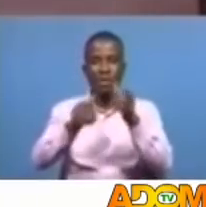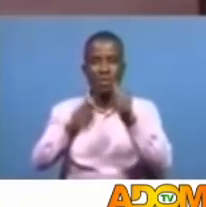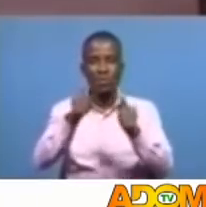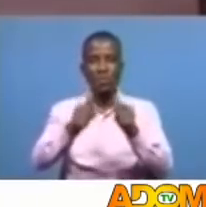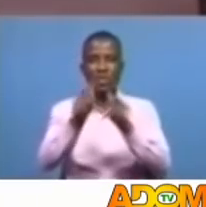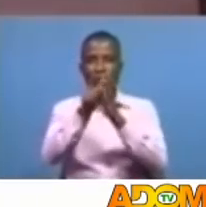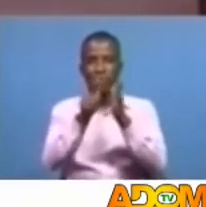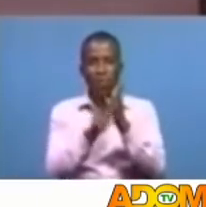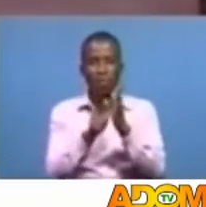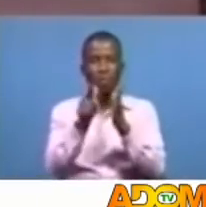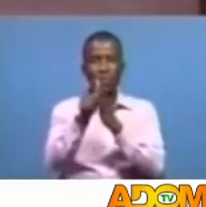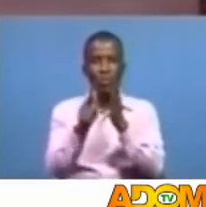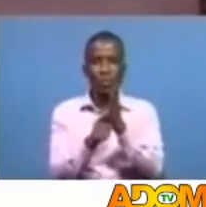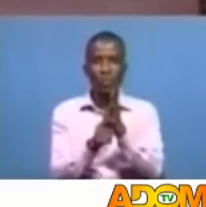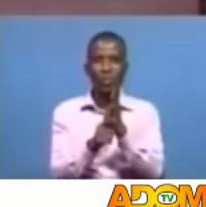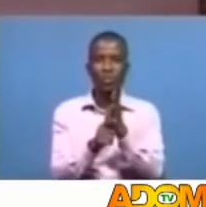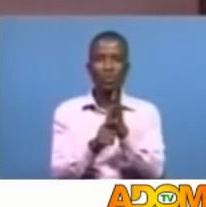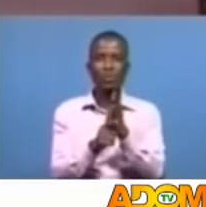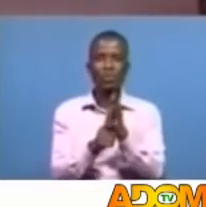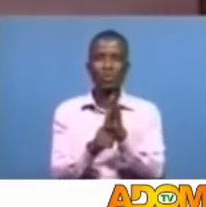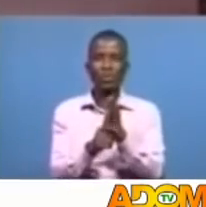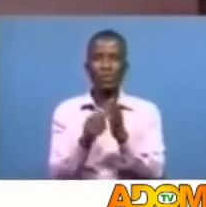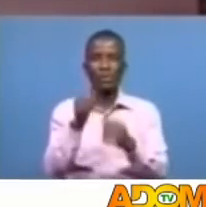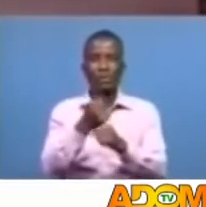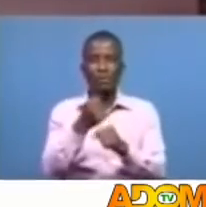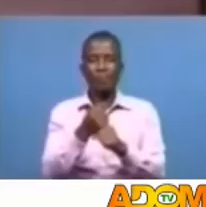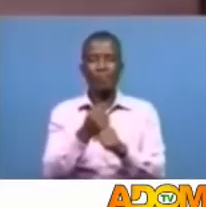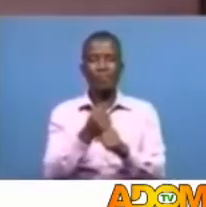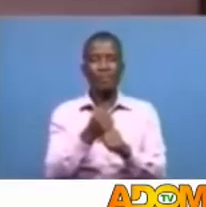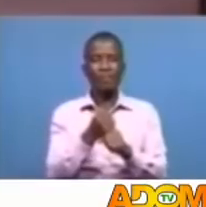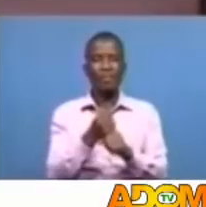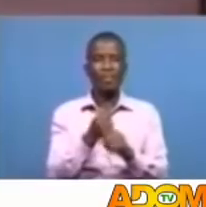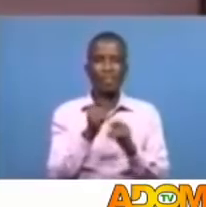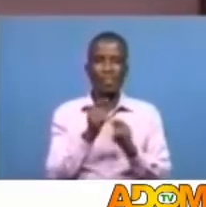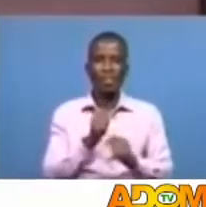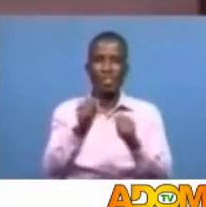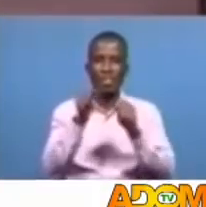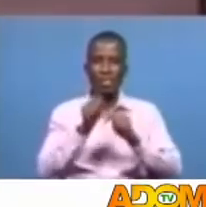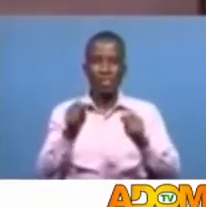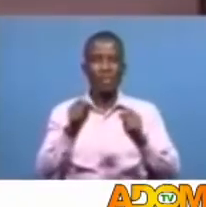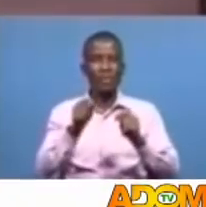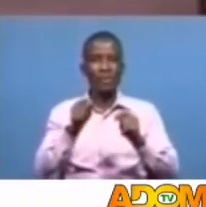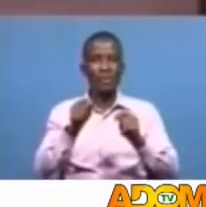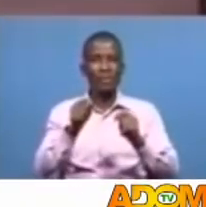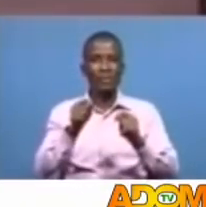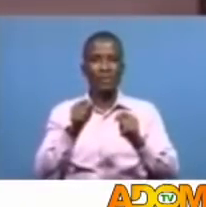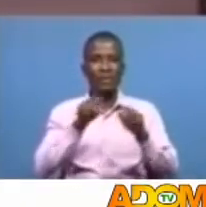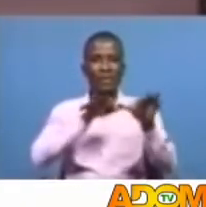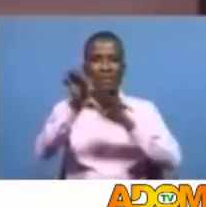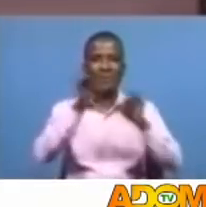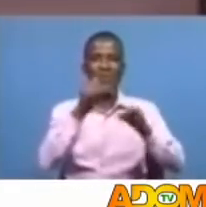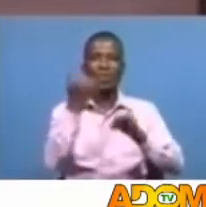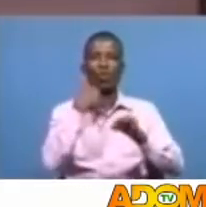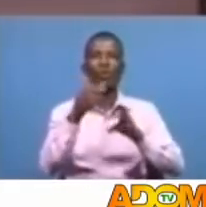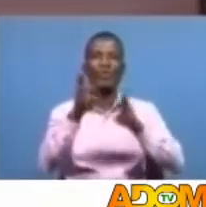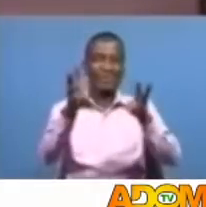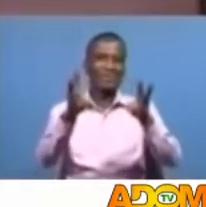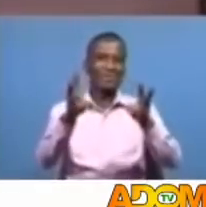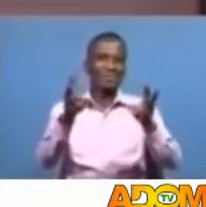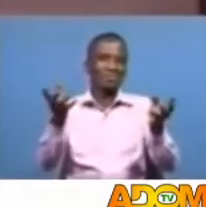provisions of the law have been persistently cited out of context.